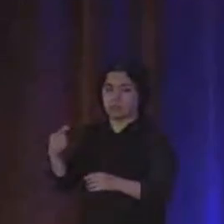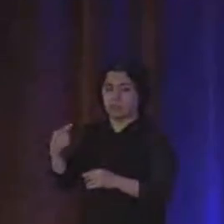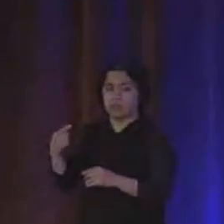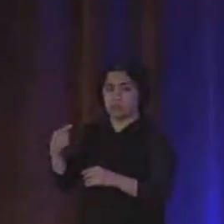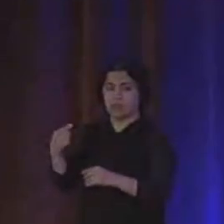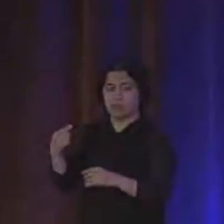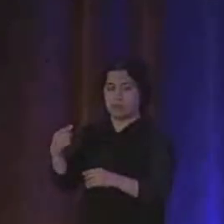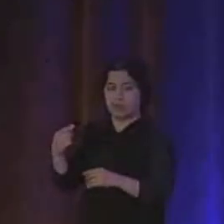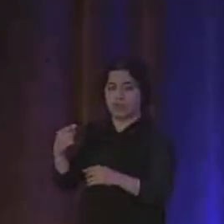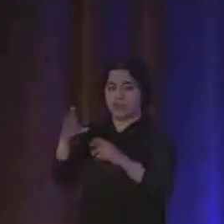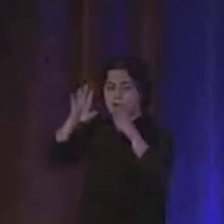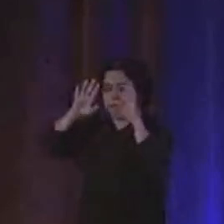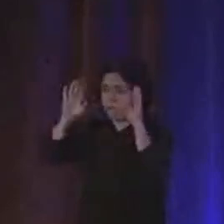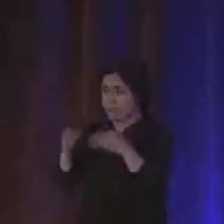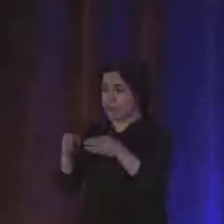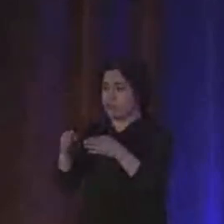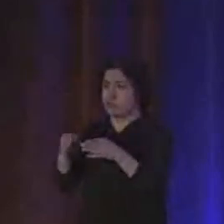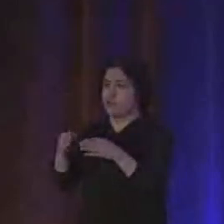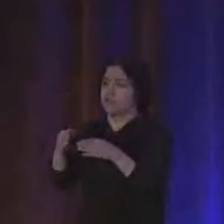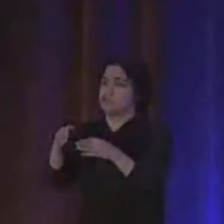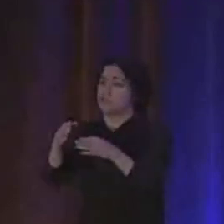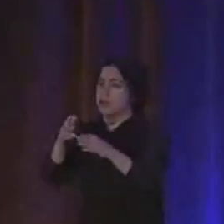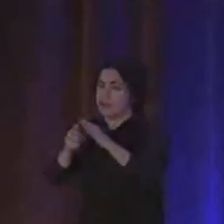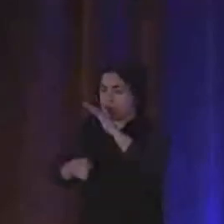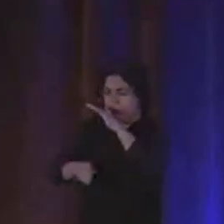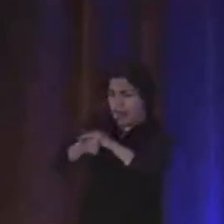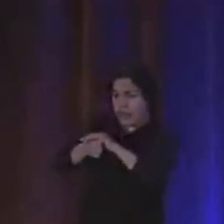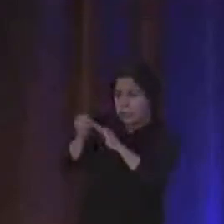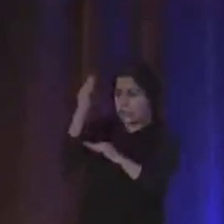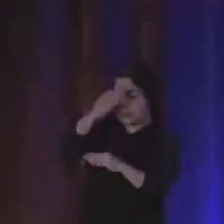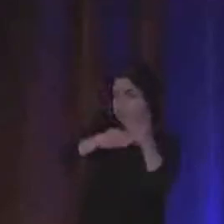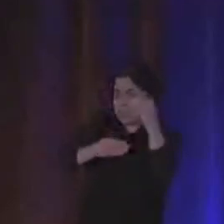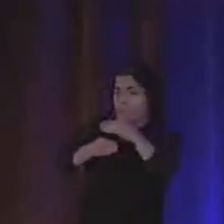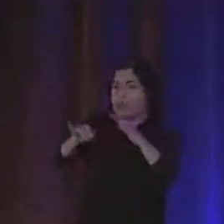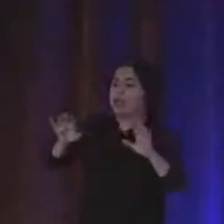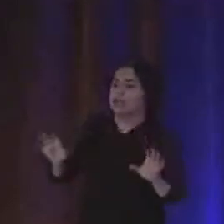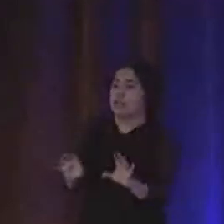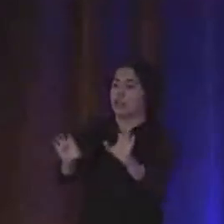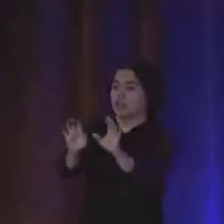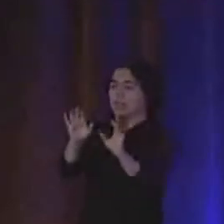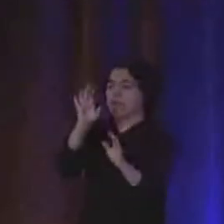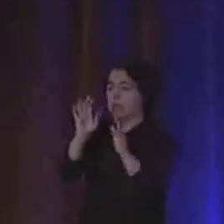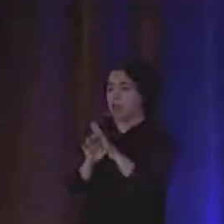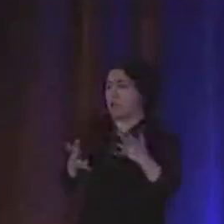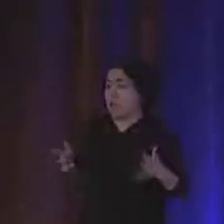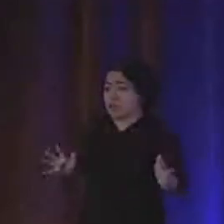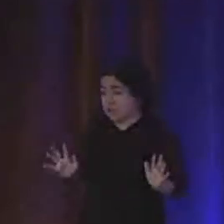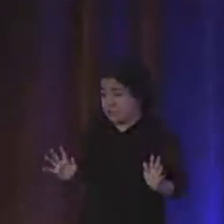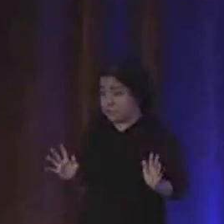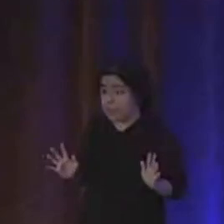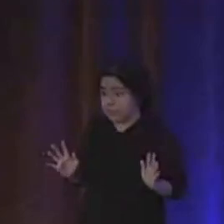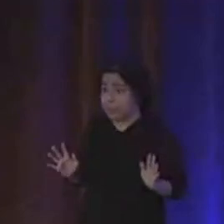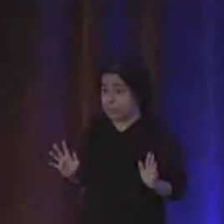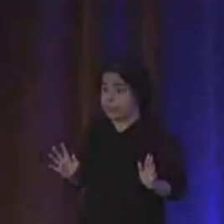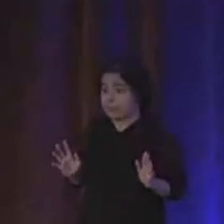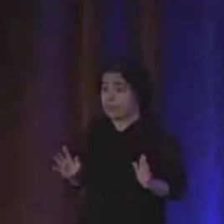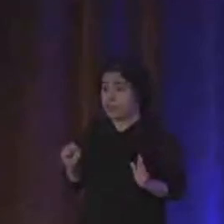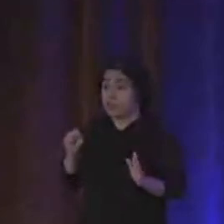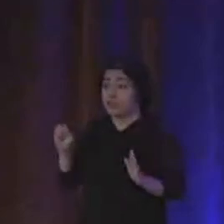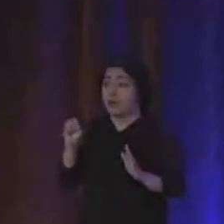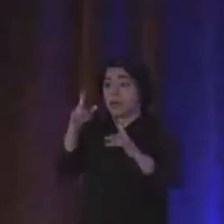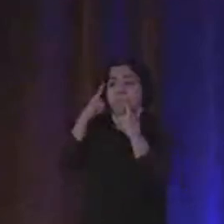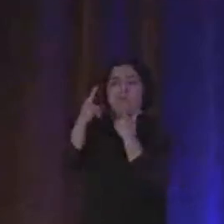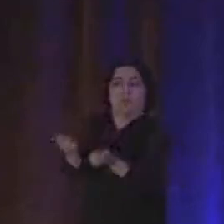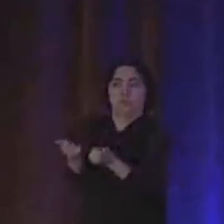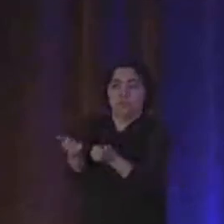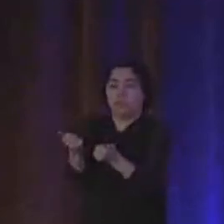to be focusable or false, and they hide it as a decorative icon already. So it's up to